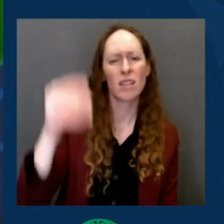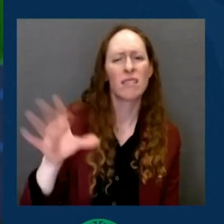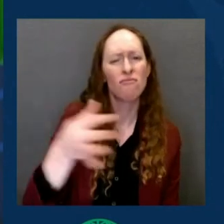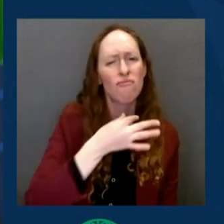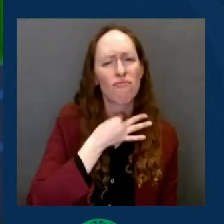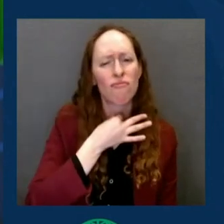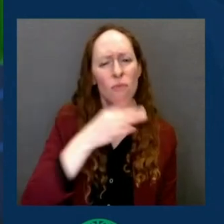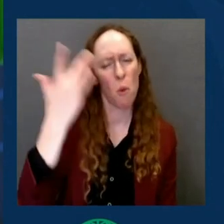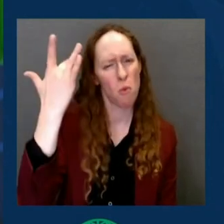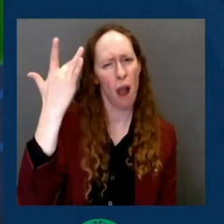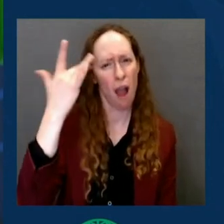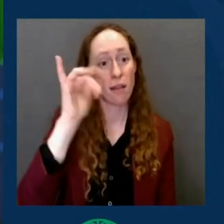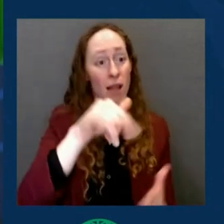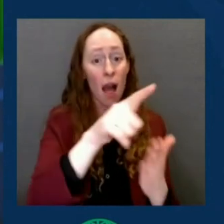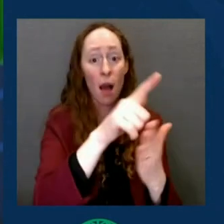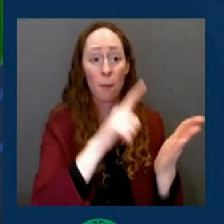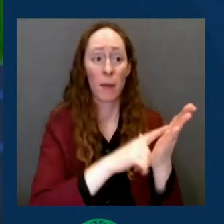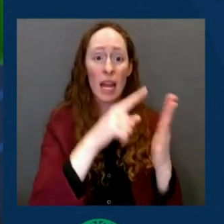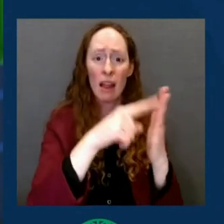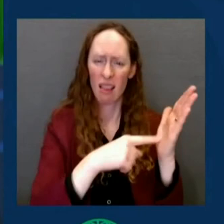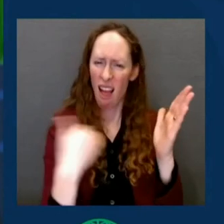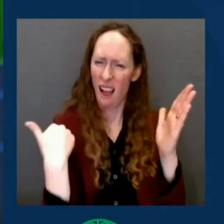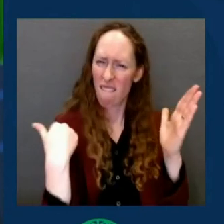exists and why Africa is targeted.